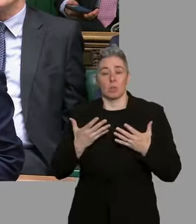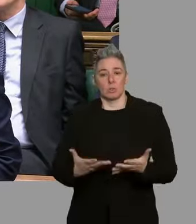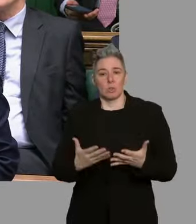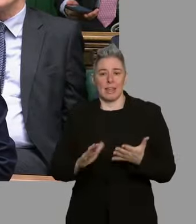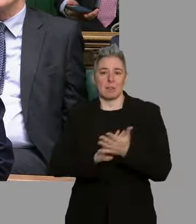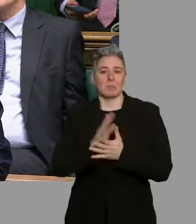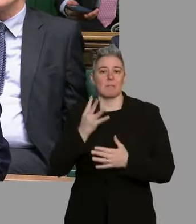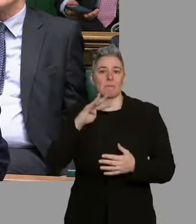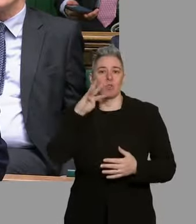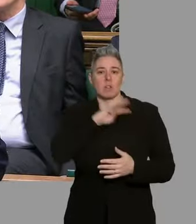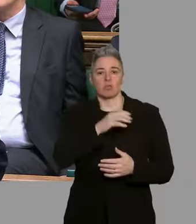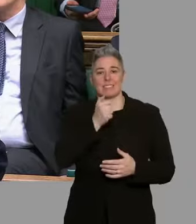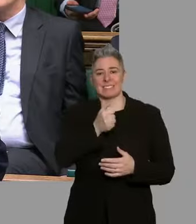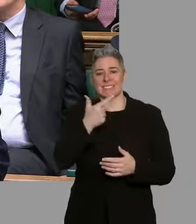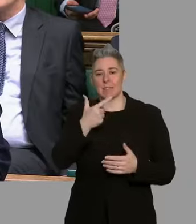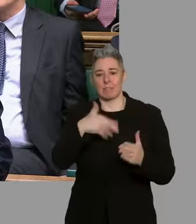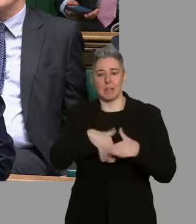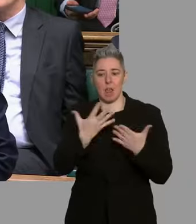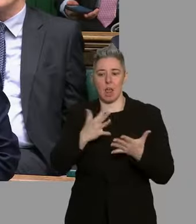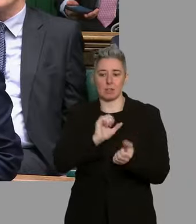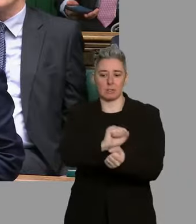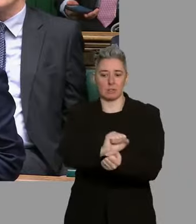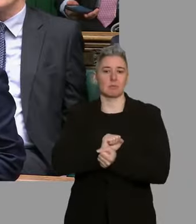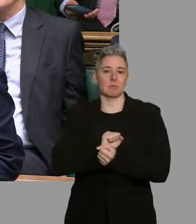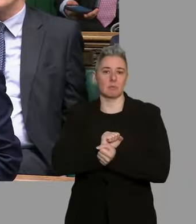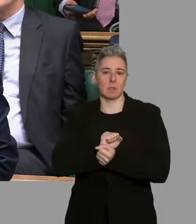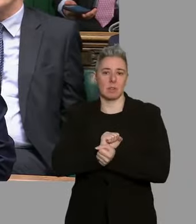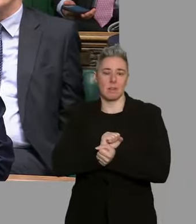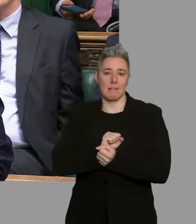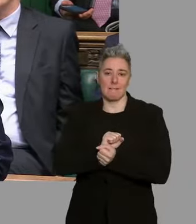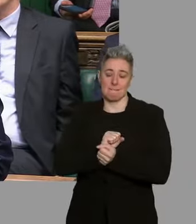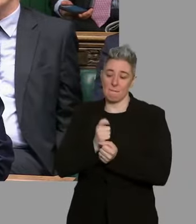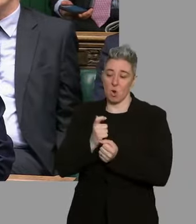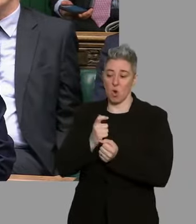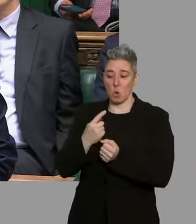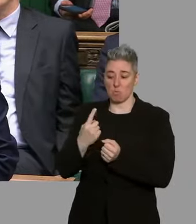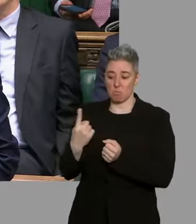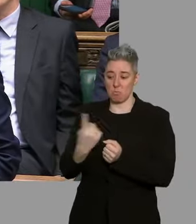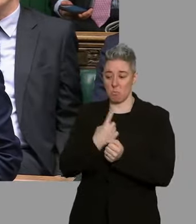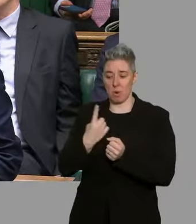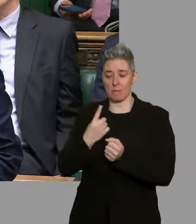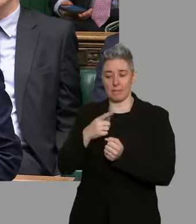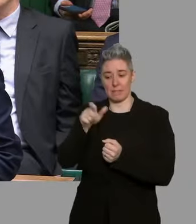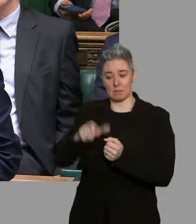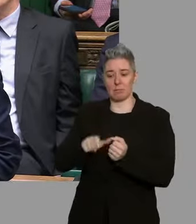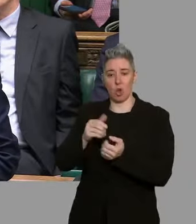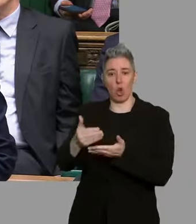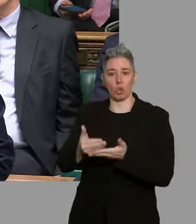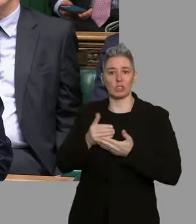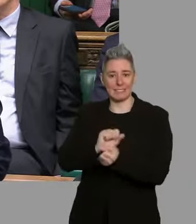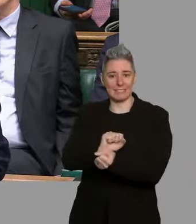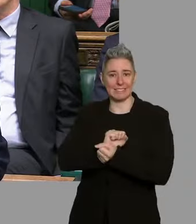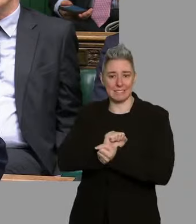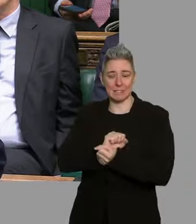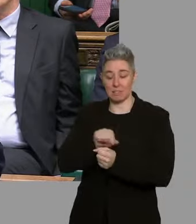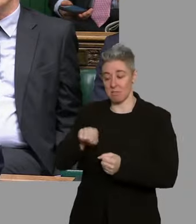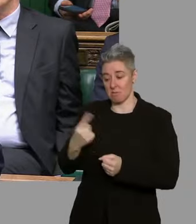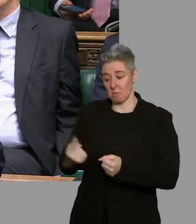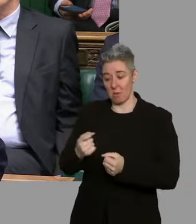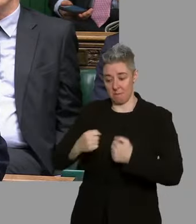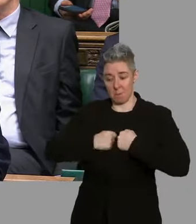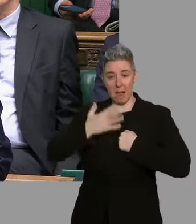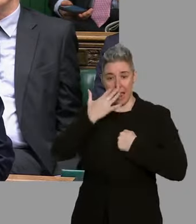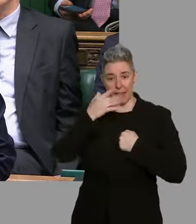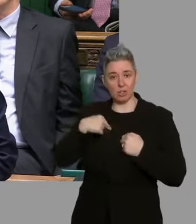100 hostages Hamas still cruelly hold. Avinatan is my age. He has his whole life ahead of him. I felt the raw pain of